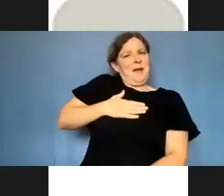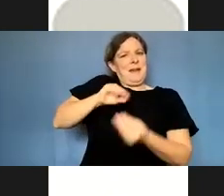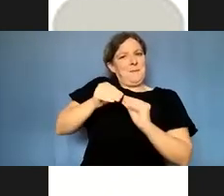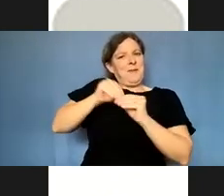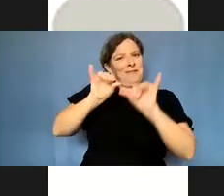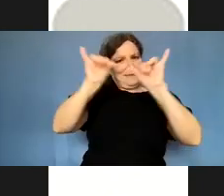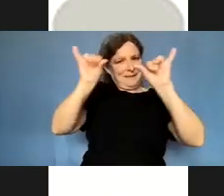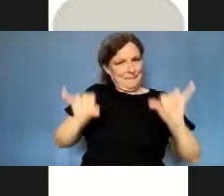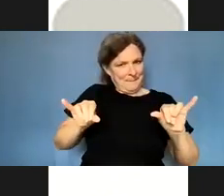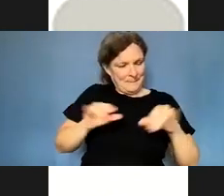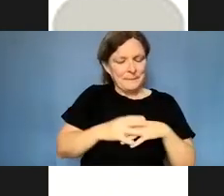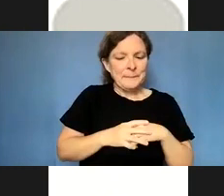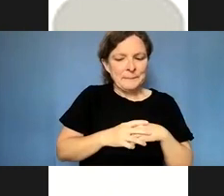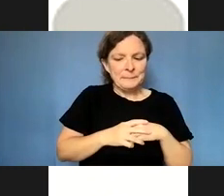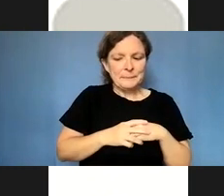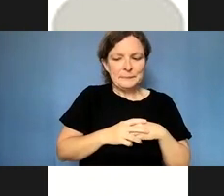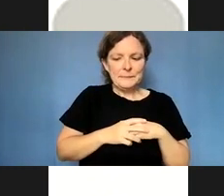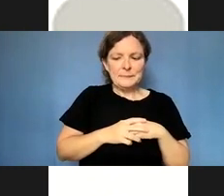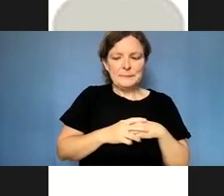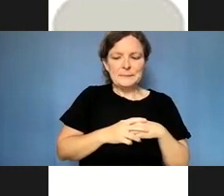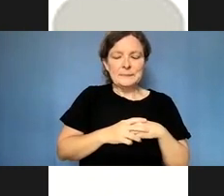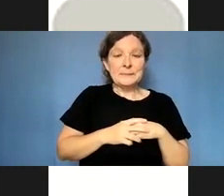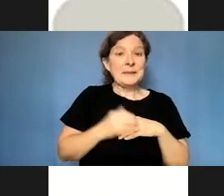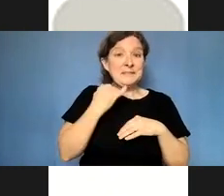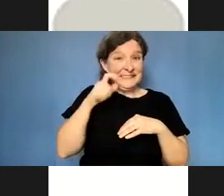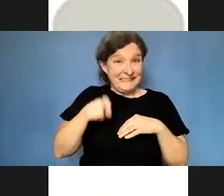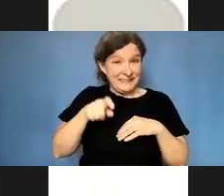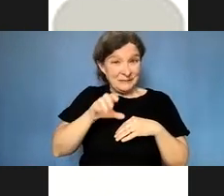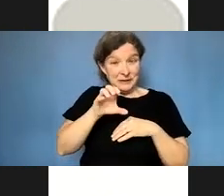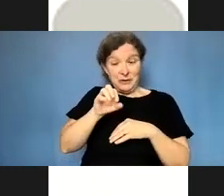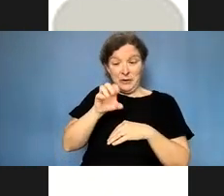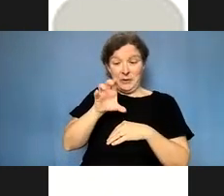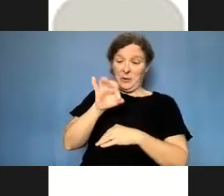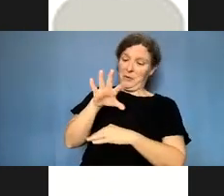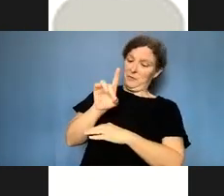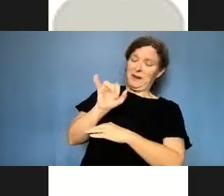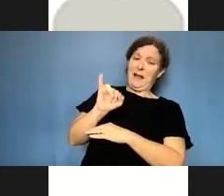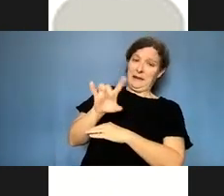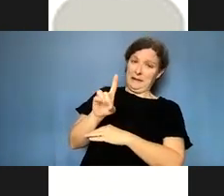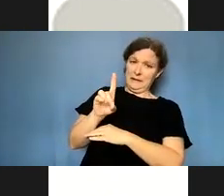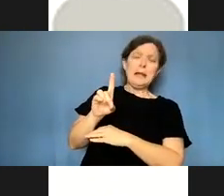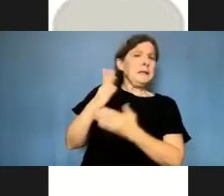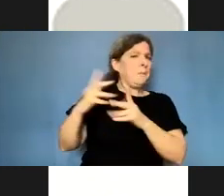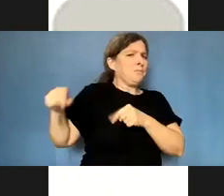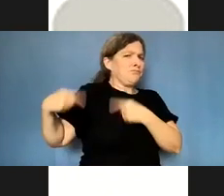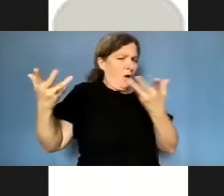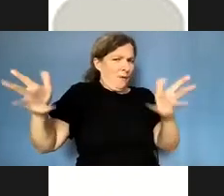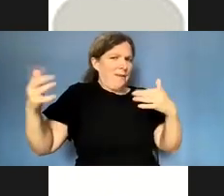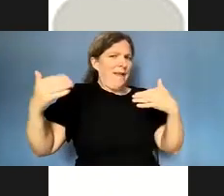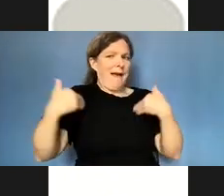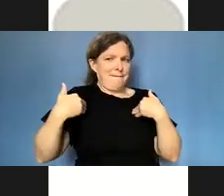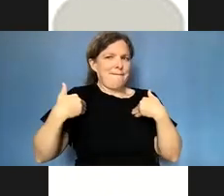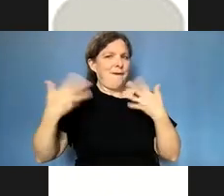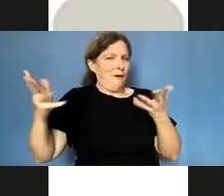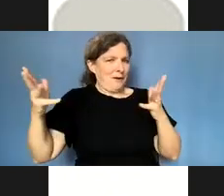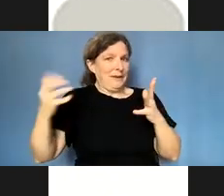system. So in order to request a COVID ID, if someone doesn't already have one, many people do already have them because, again, if